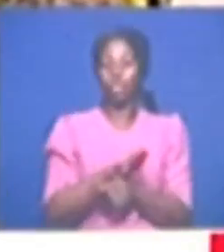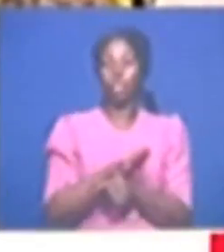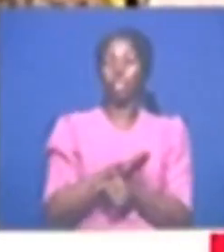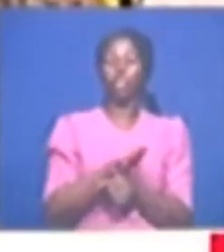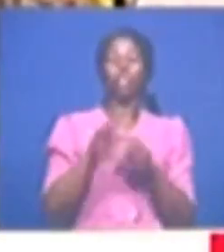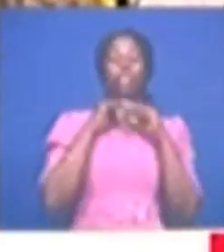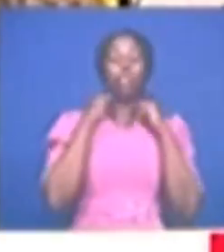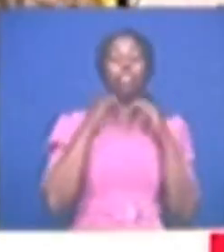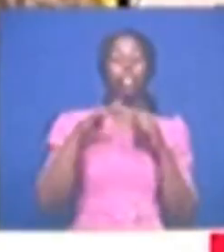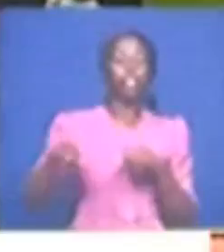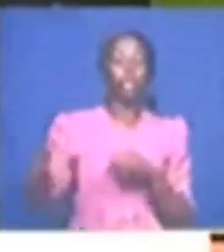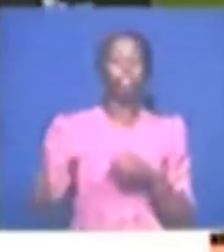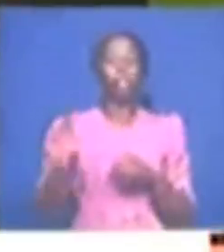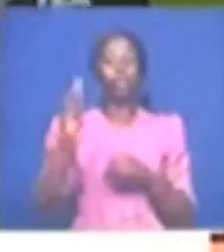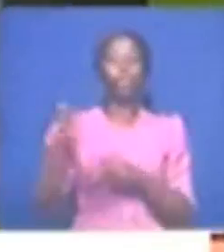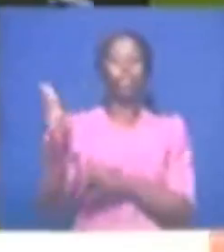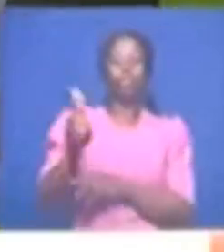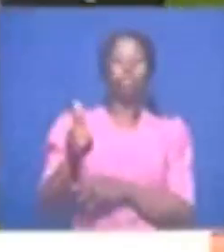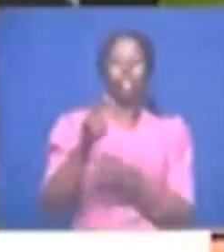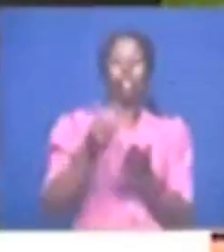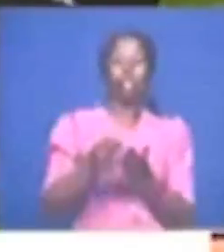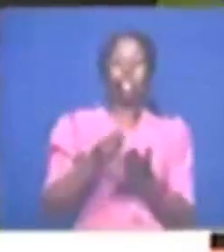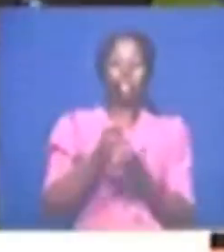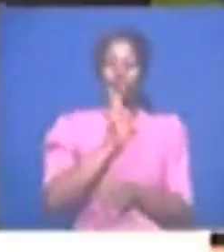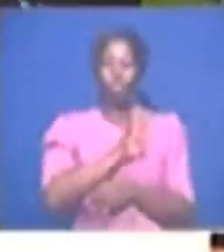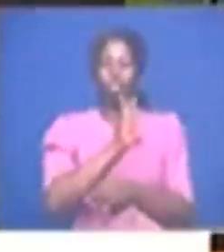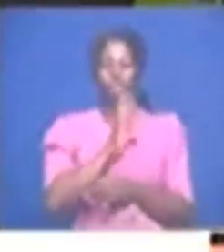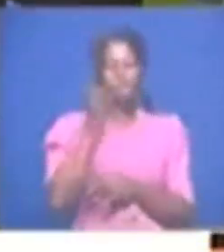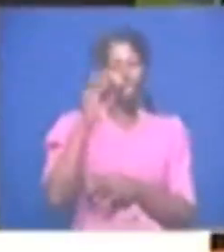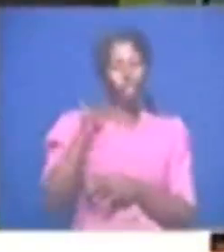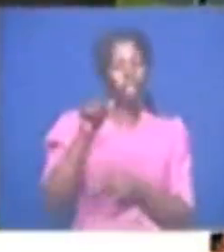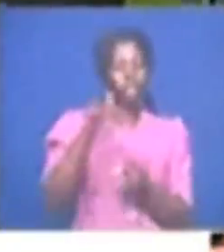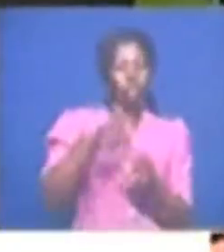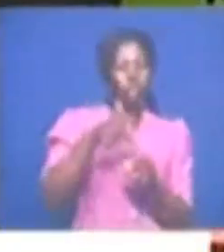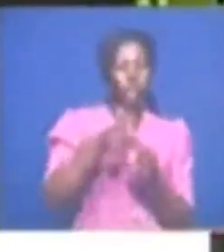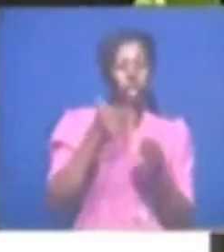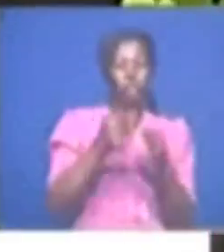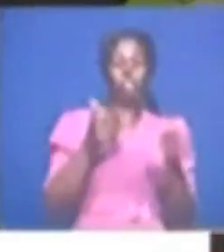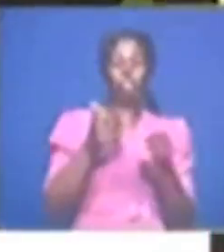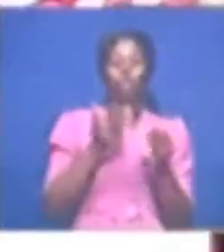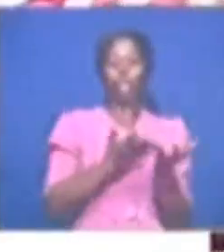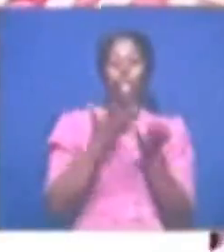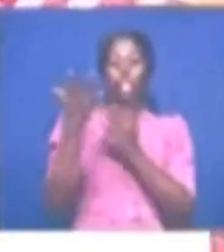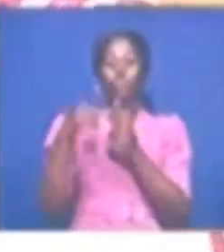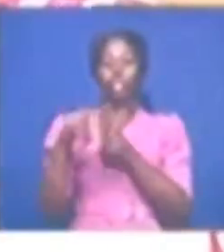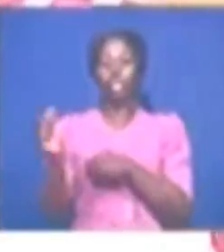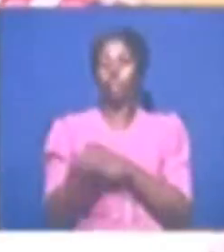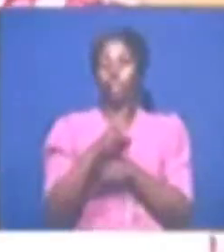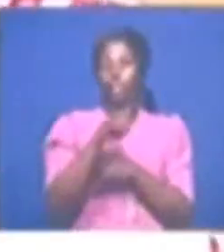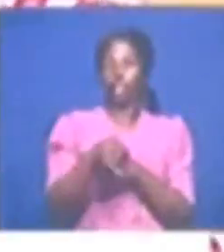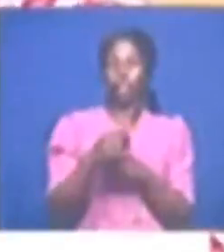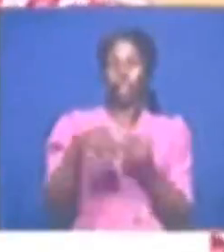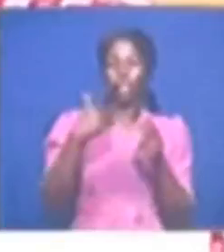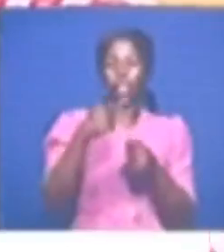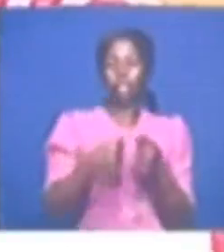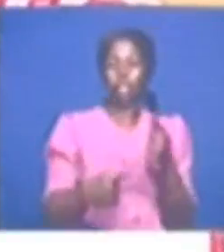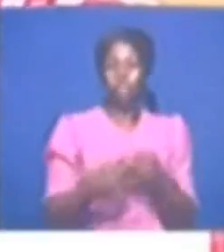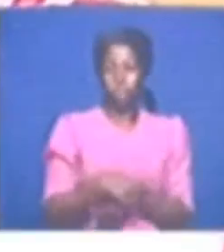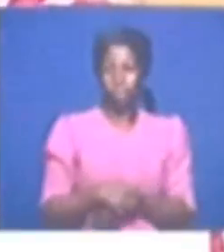spend the proceeds from crude oil before the projected exports begin in January next year. Kuna baadhi ya mambo